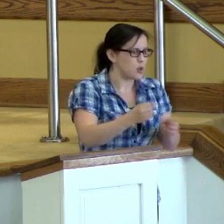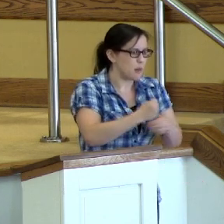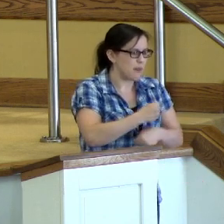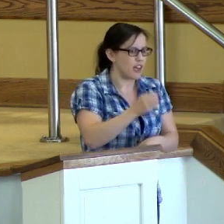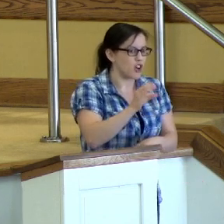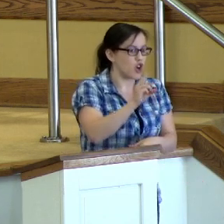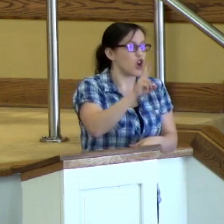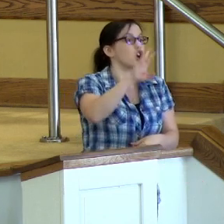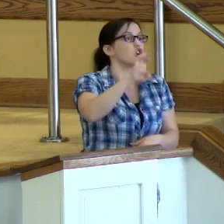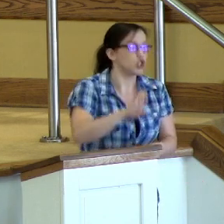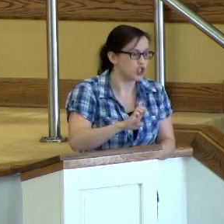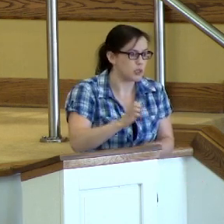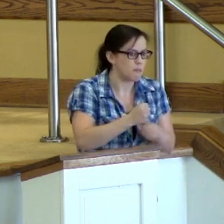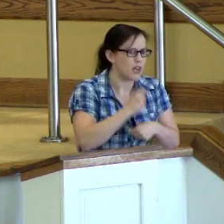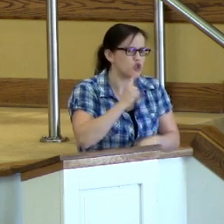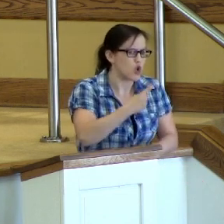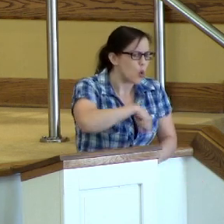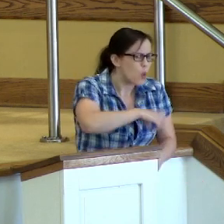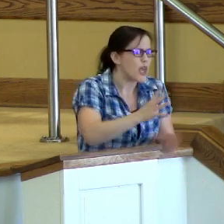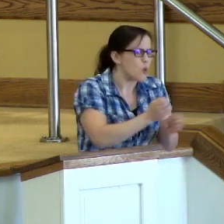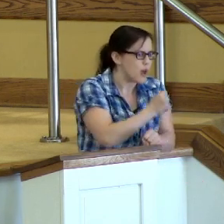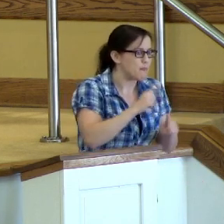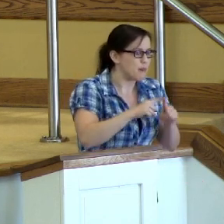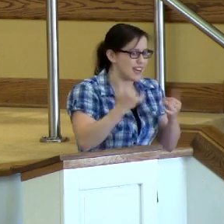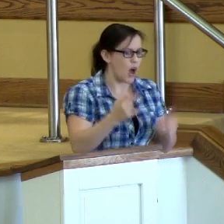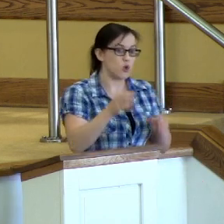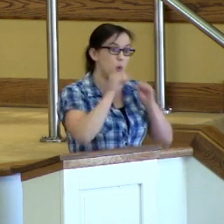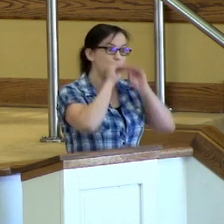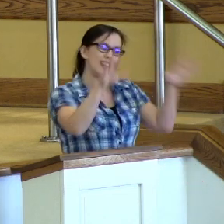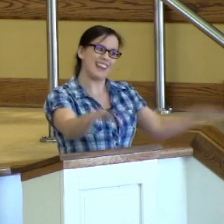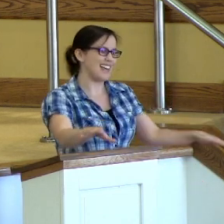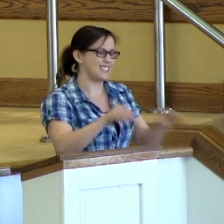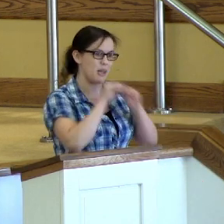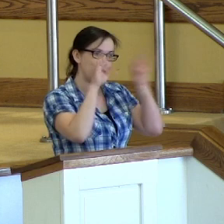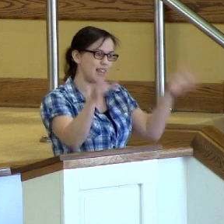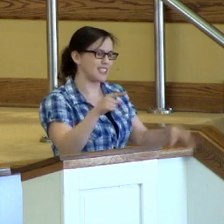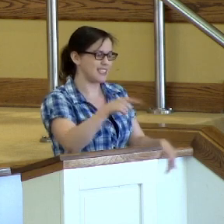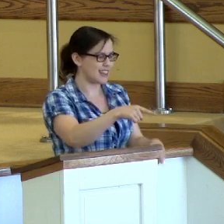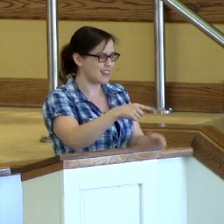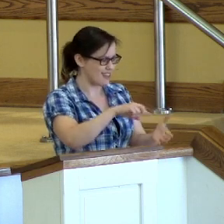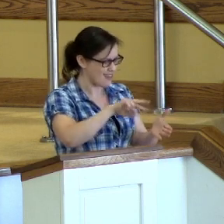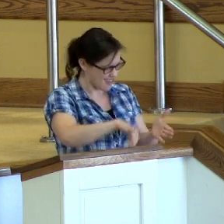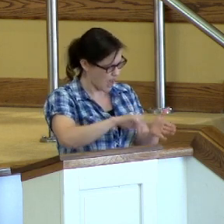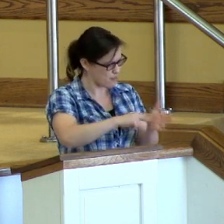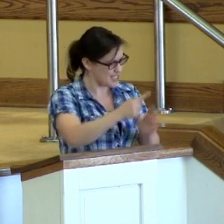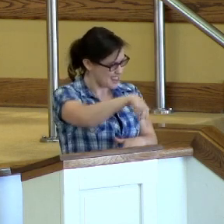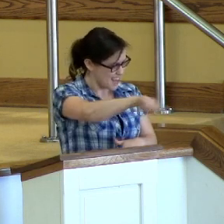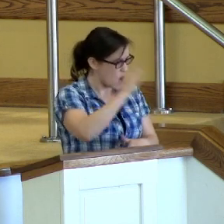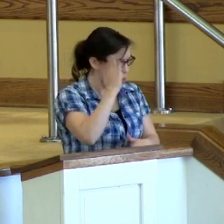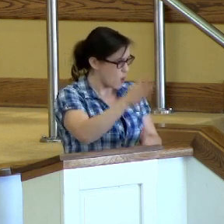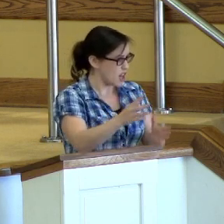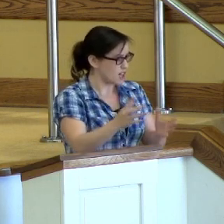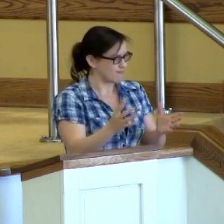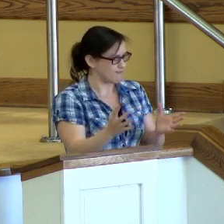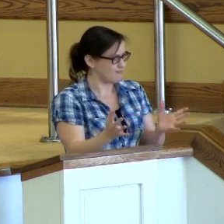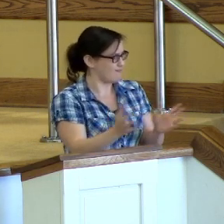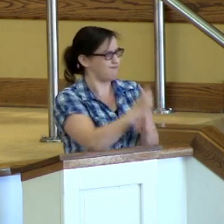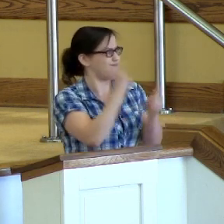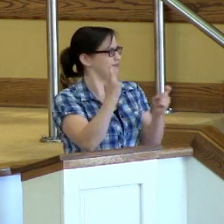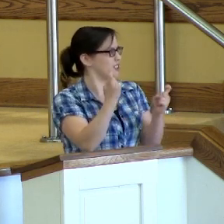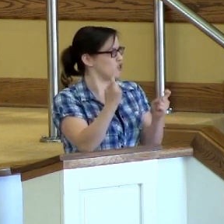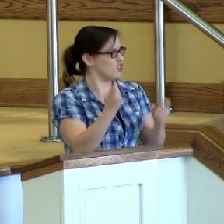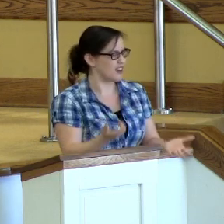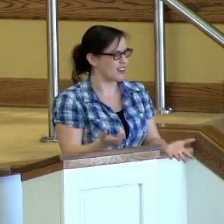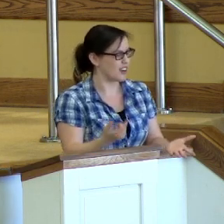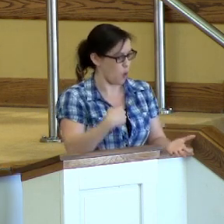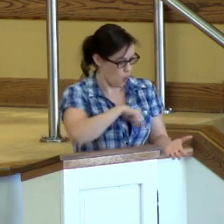your magic, do whatever. And every time he spoke, he just blessed, God bless him. God bless, just bless the children. And he just got madder and